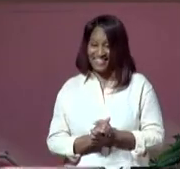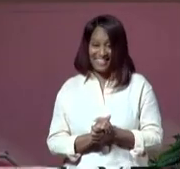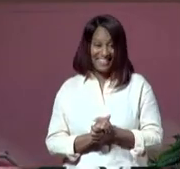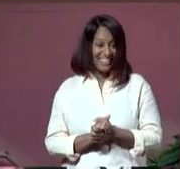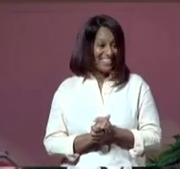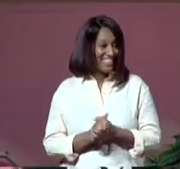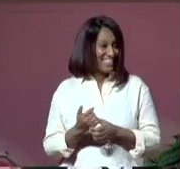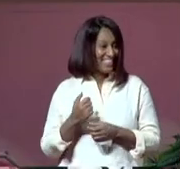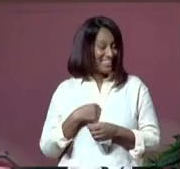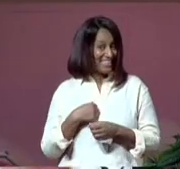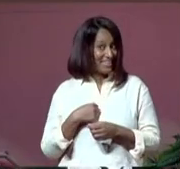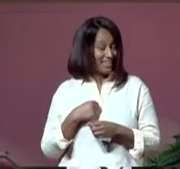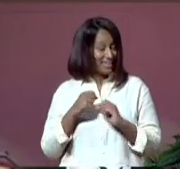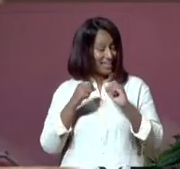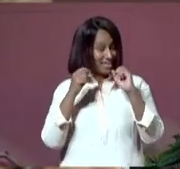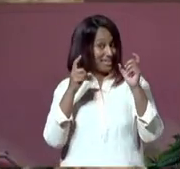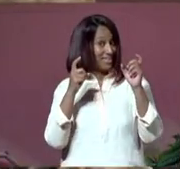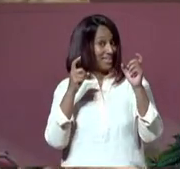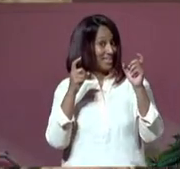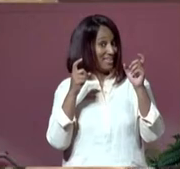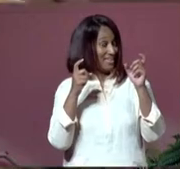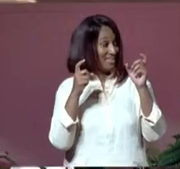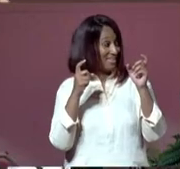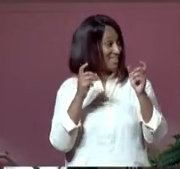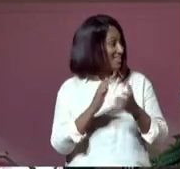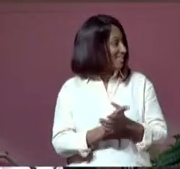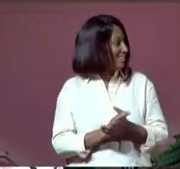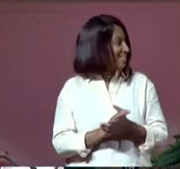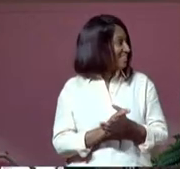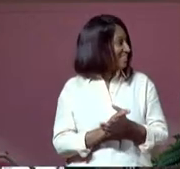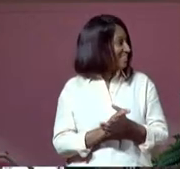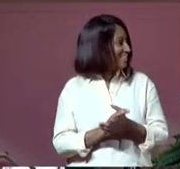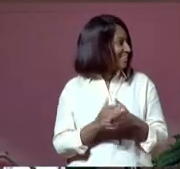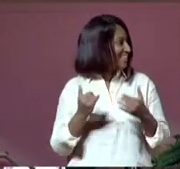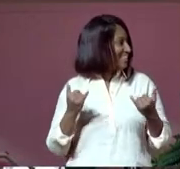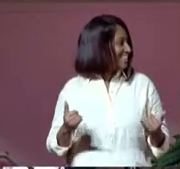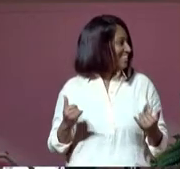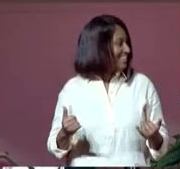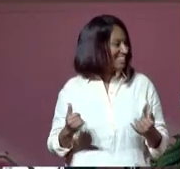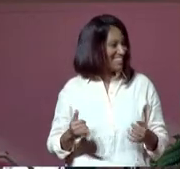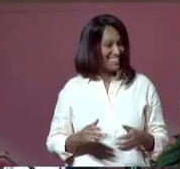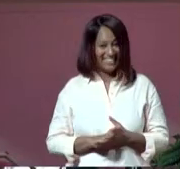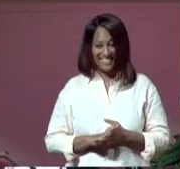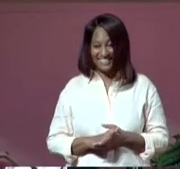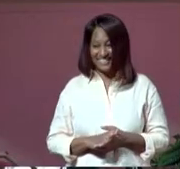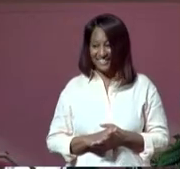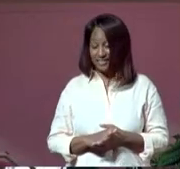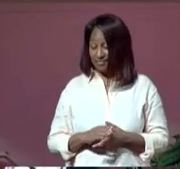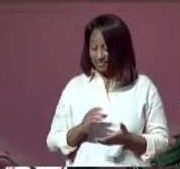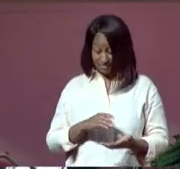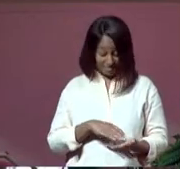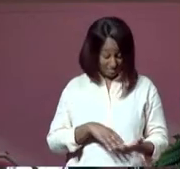get shocked, Pastor Ayers, because she pulls out this gift card